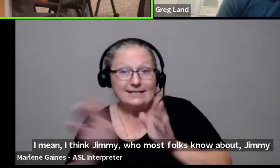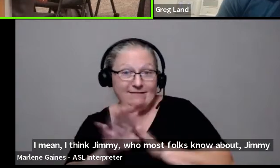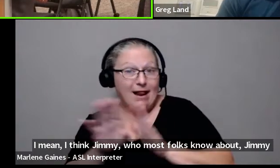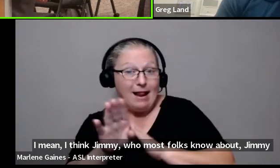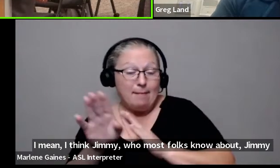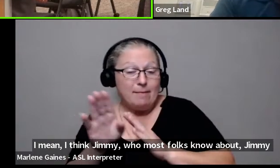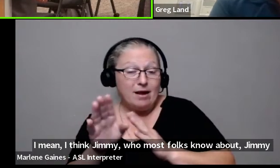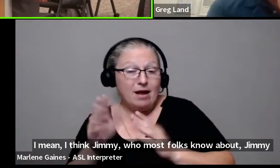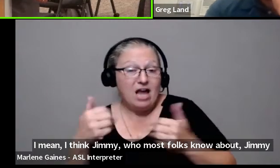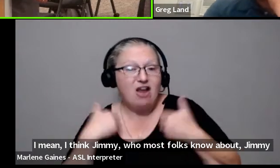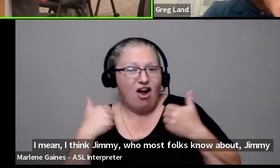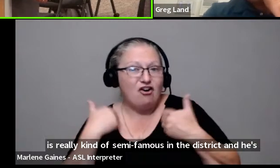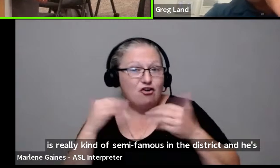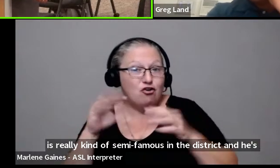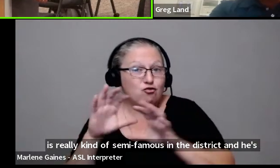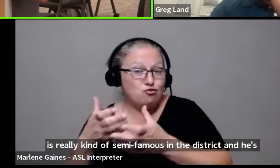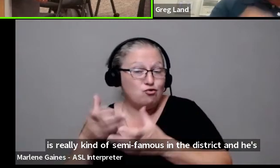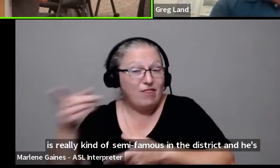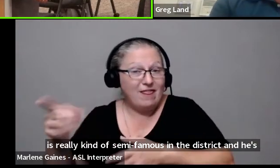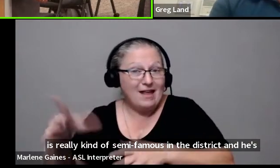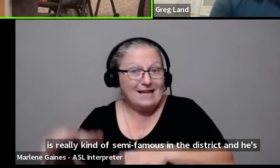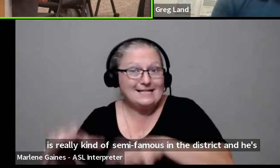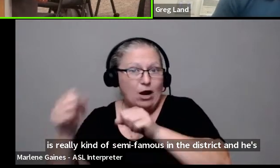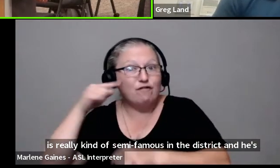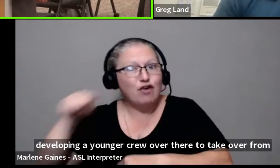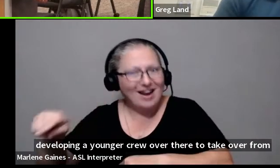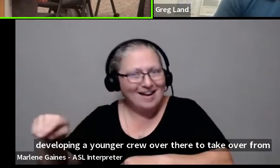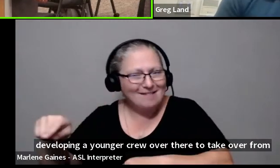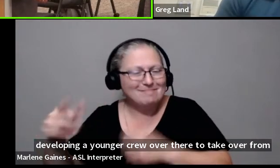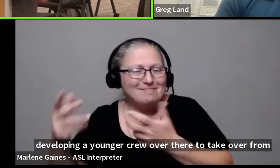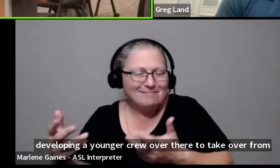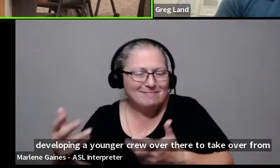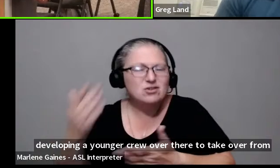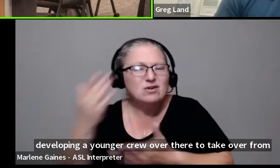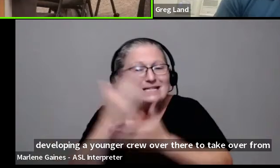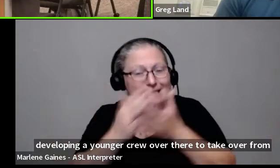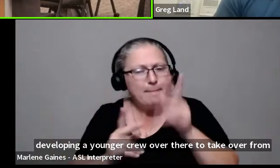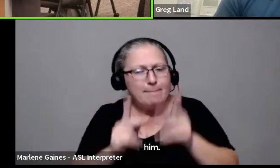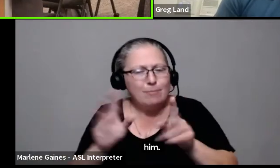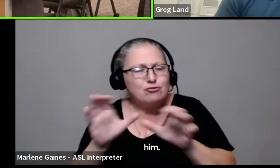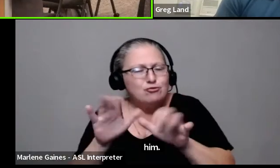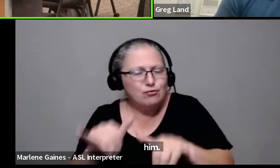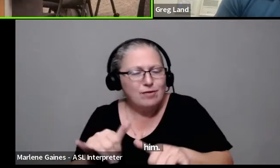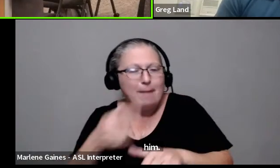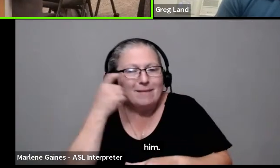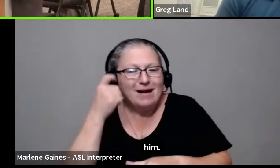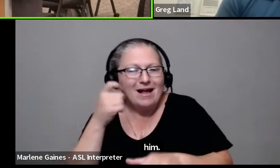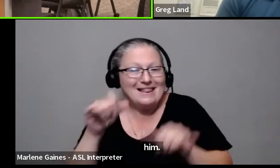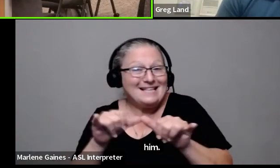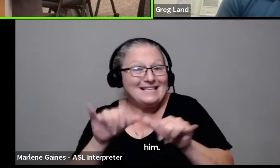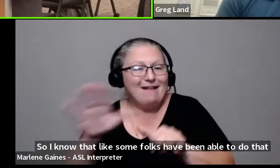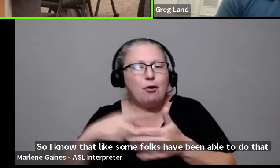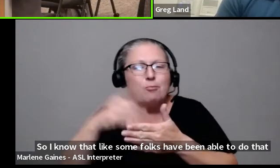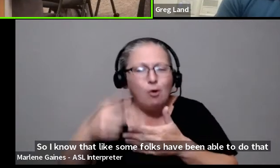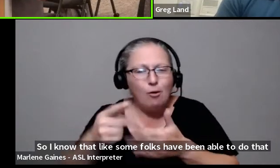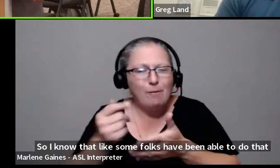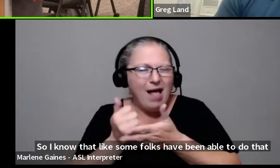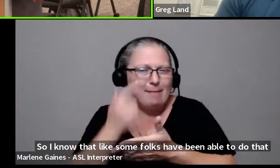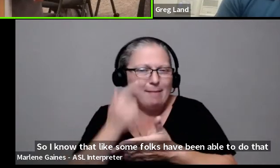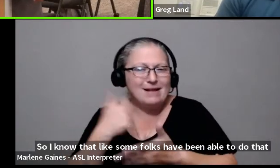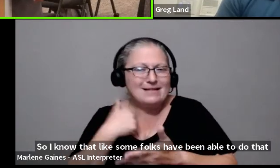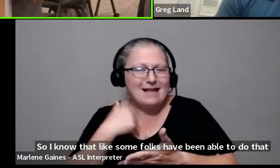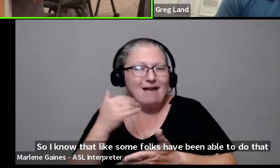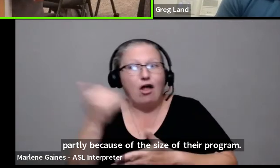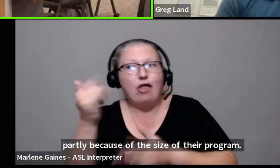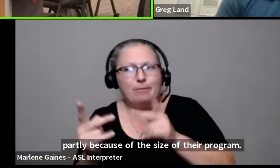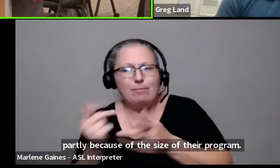a younger crew over there to take over from him. So I know that like some folks have been able to do that partly because of the size of their program. It helps because then you can have a couple people